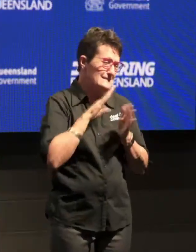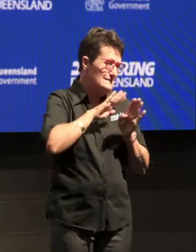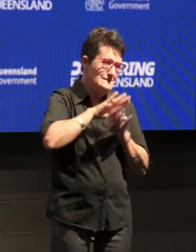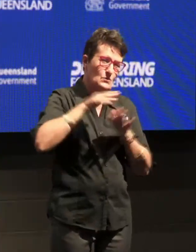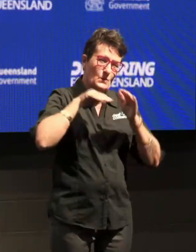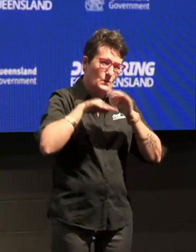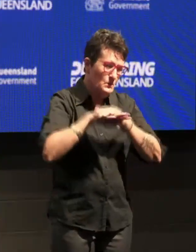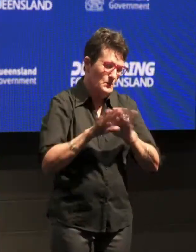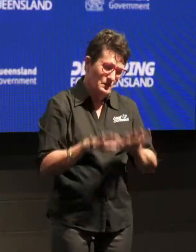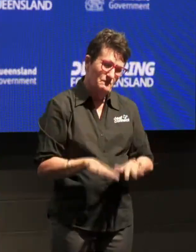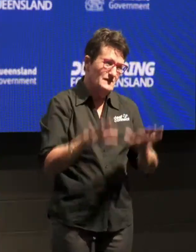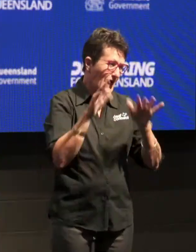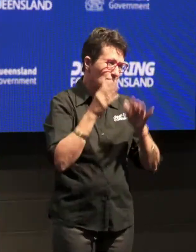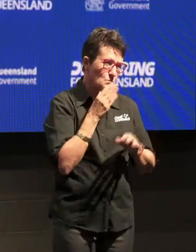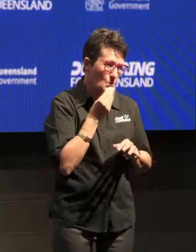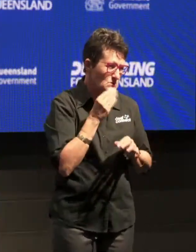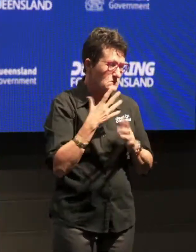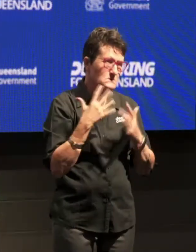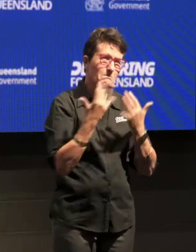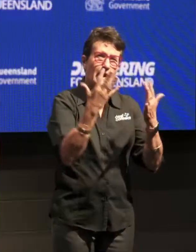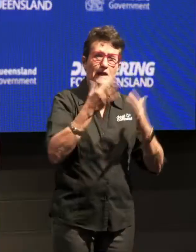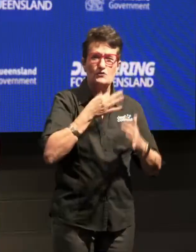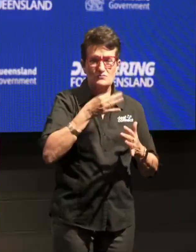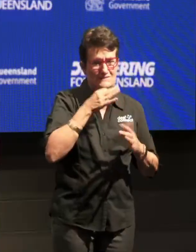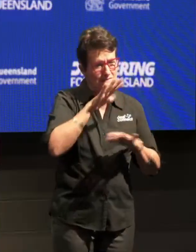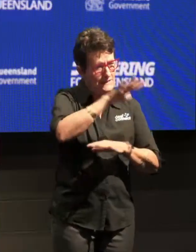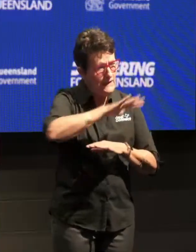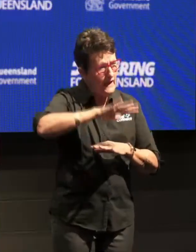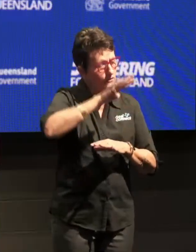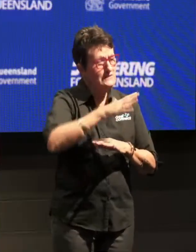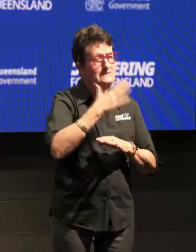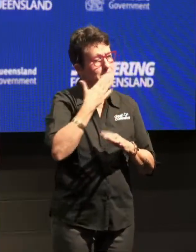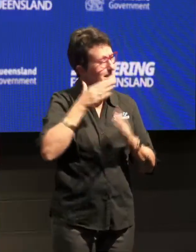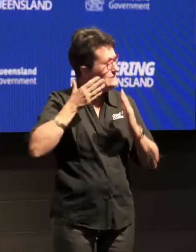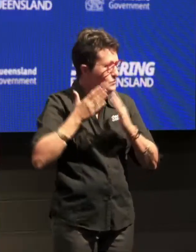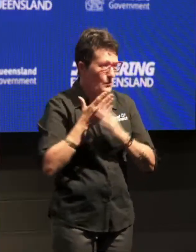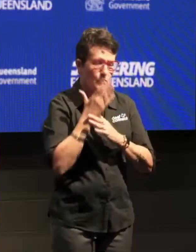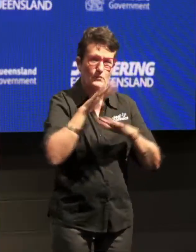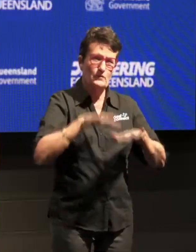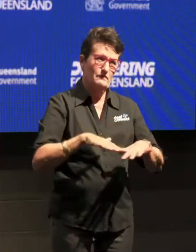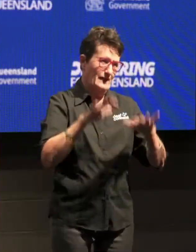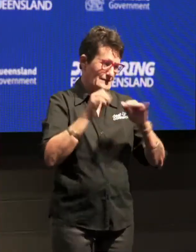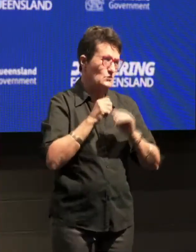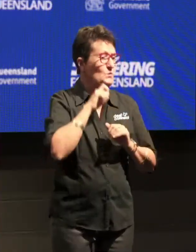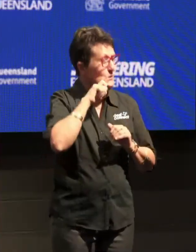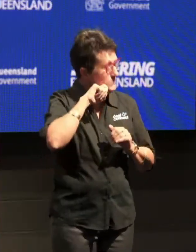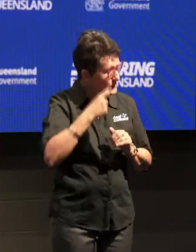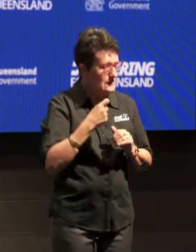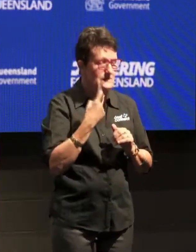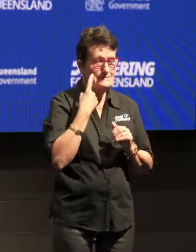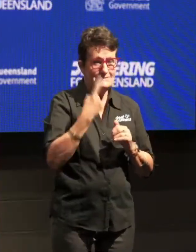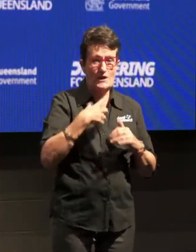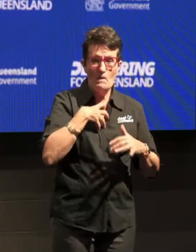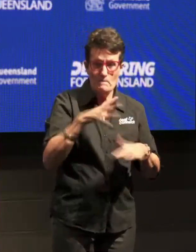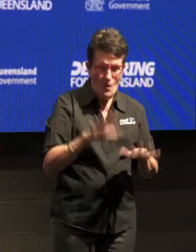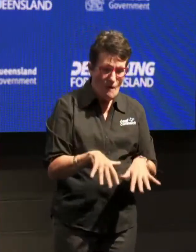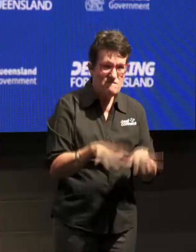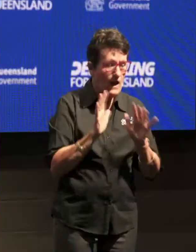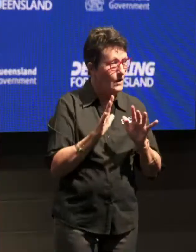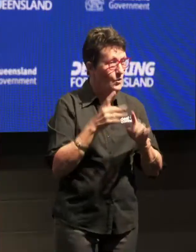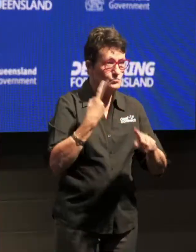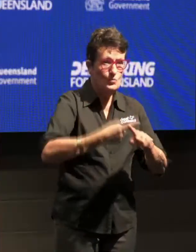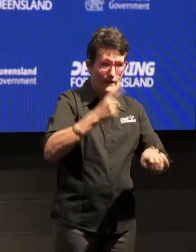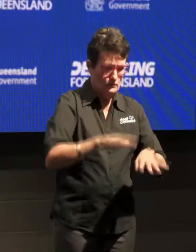floodwaters. Given some of the totals that across those watch areas that the Bureau is predicting, we will see flooding, we will see rapid rising